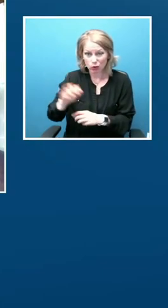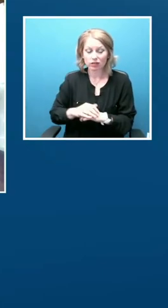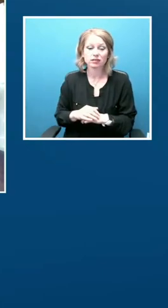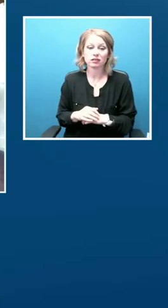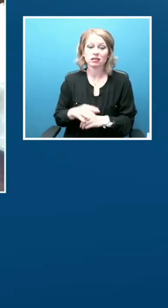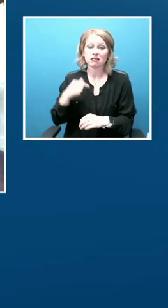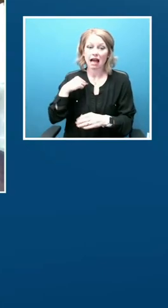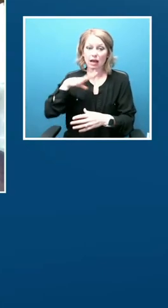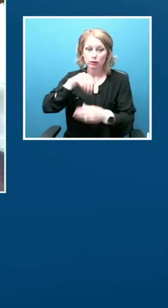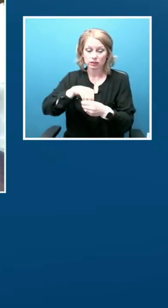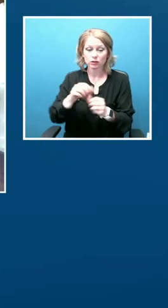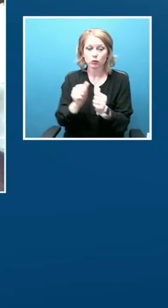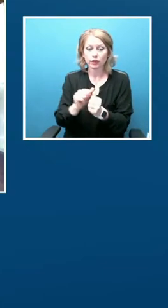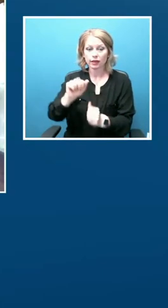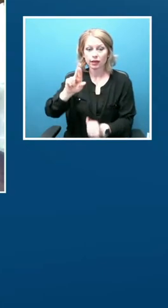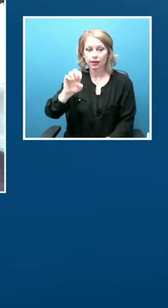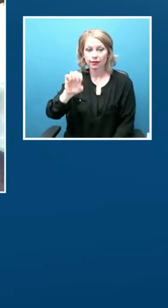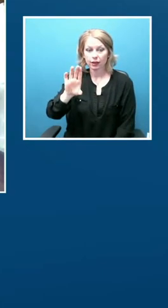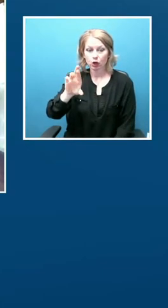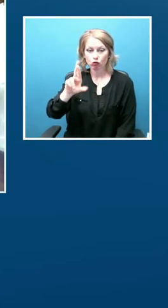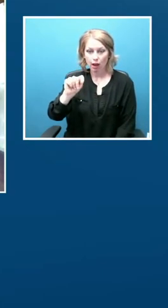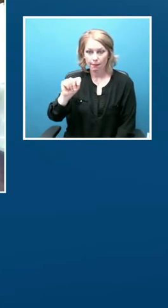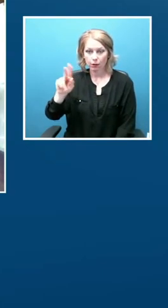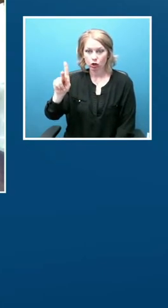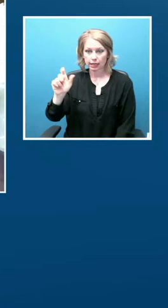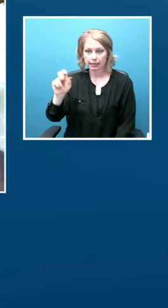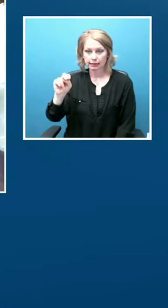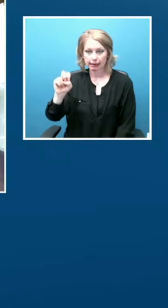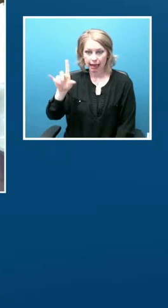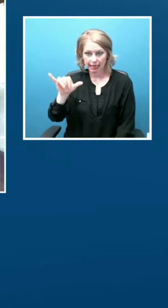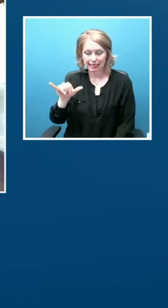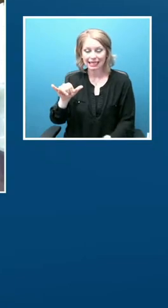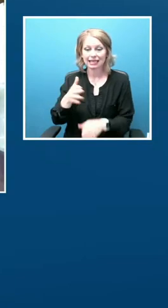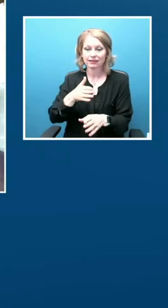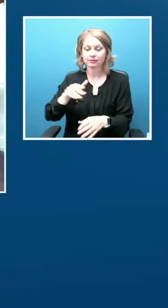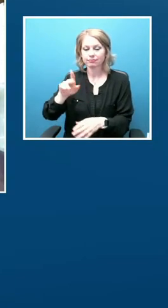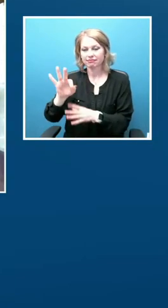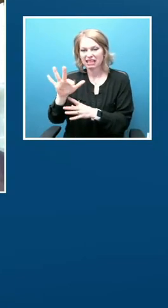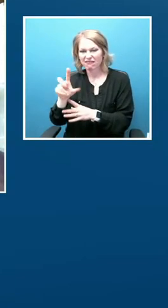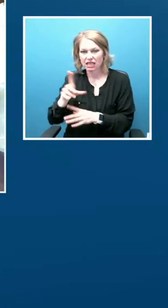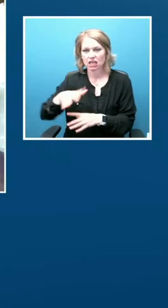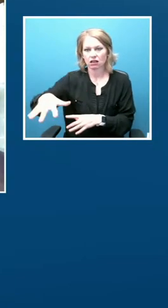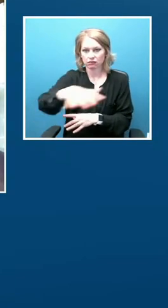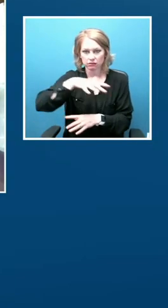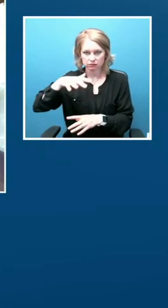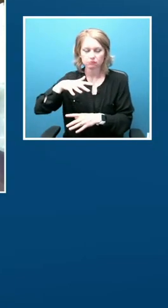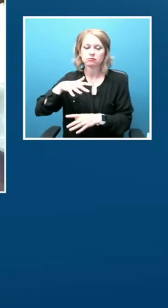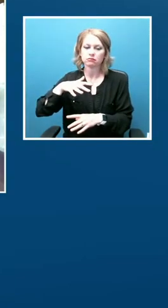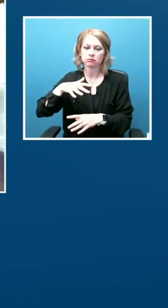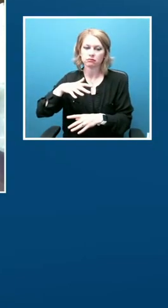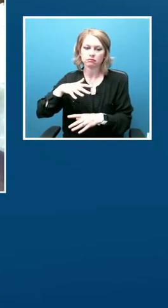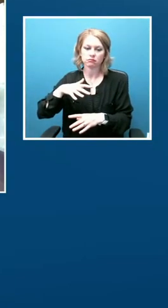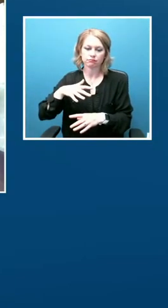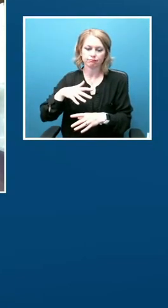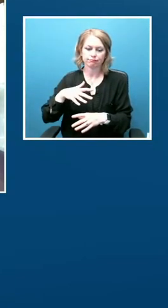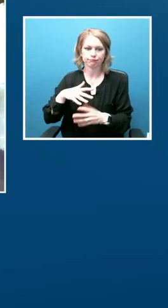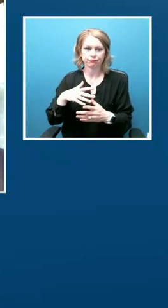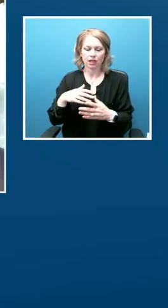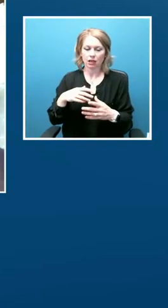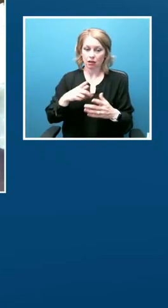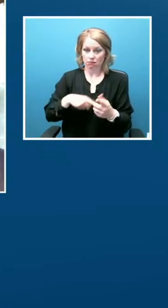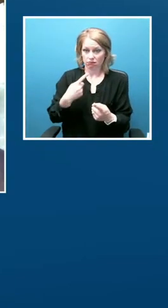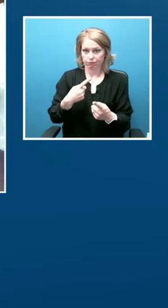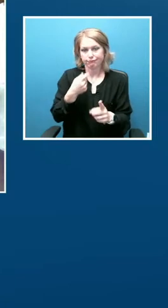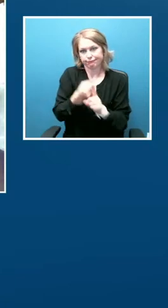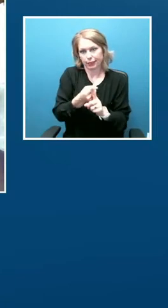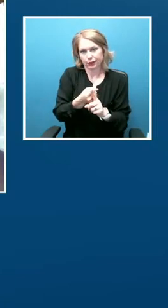part of Robert Kennedy's field activities during the 1968 election until the tragedy struck. I've been co-chair